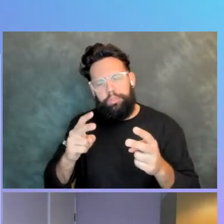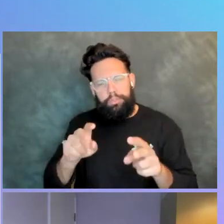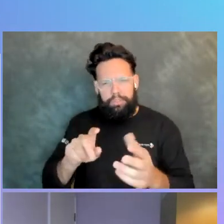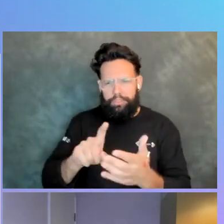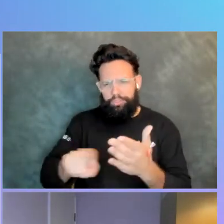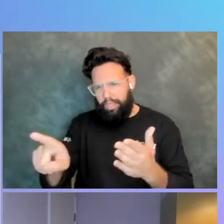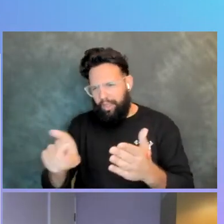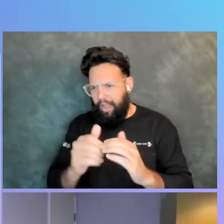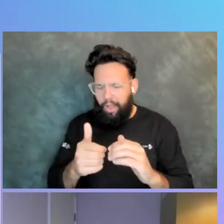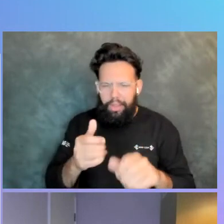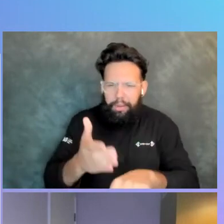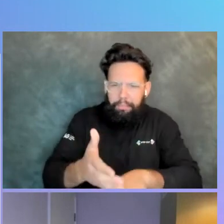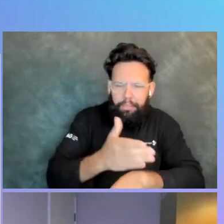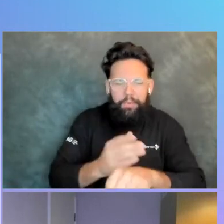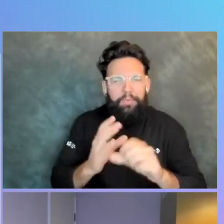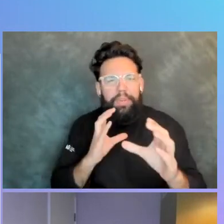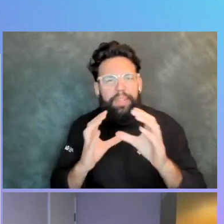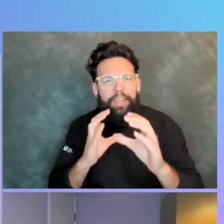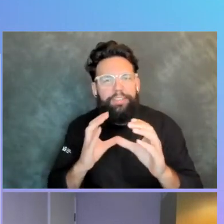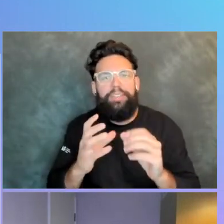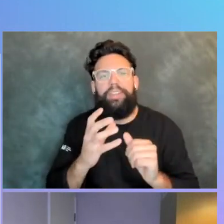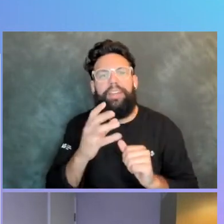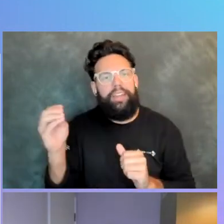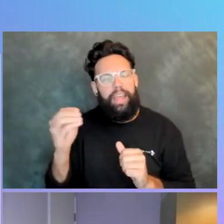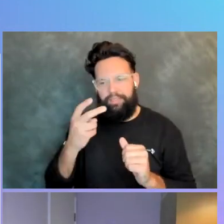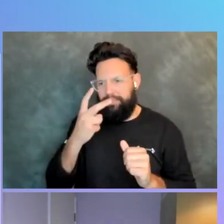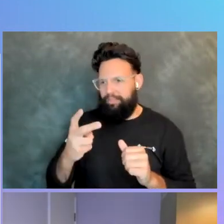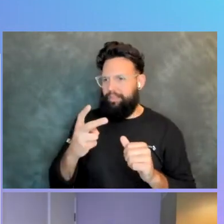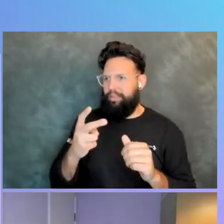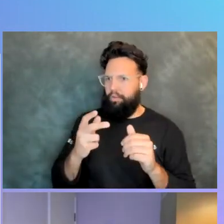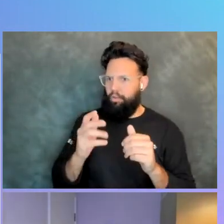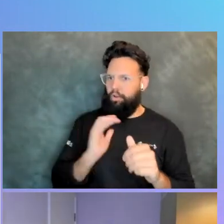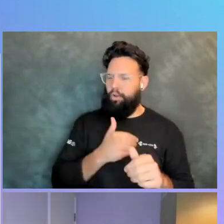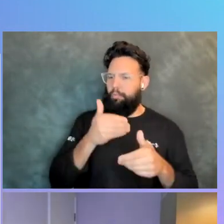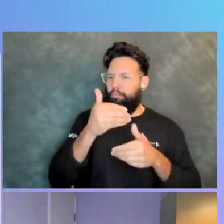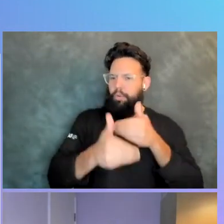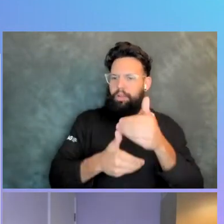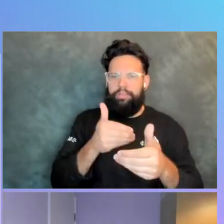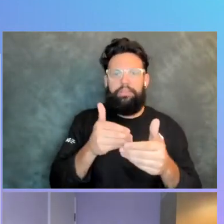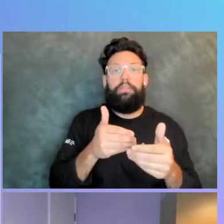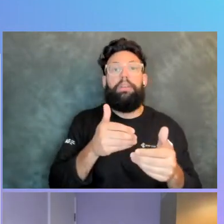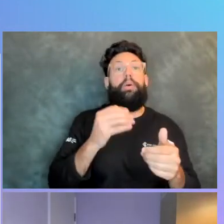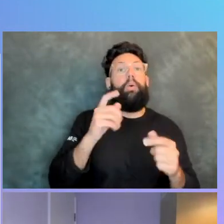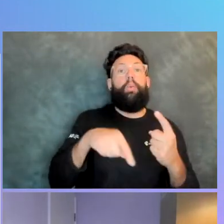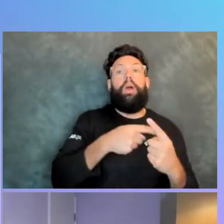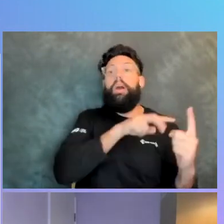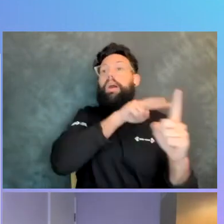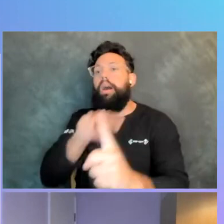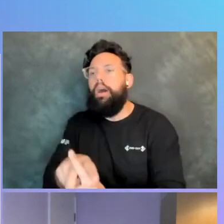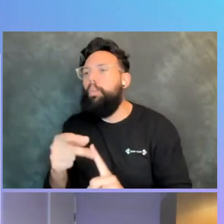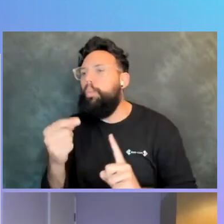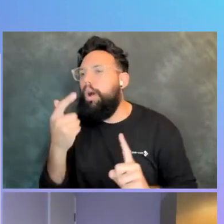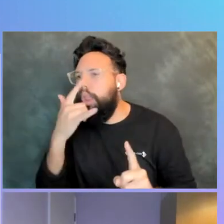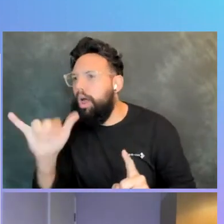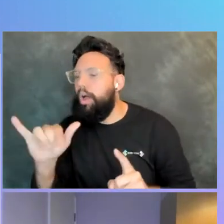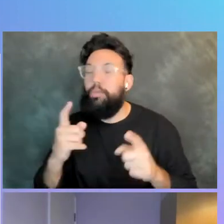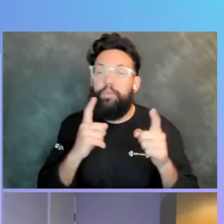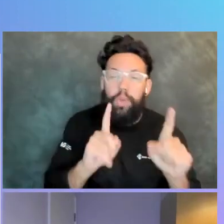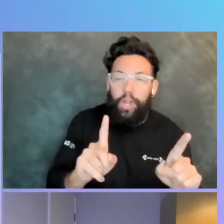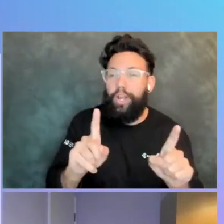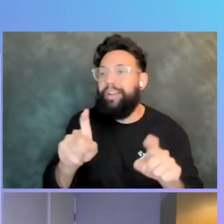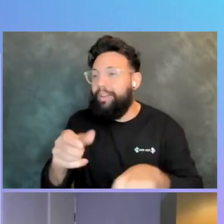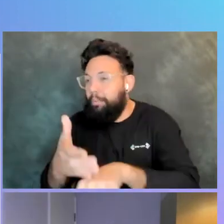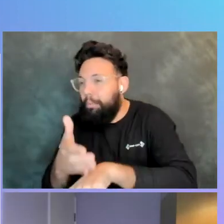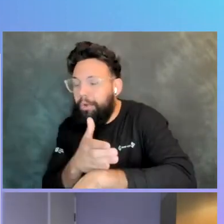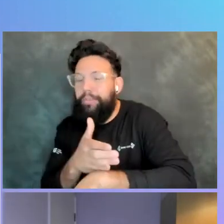you and also see how our processes run in practice. So the message here that I'm giving to viewers is not